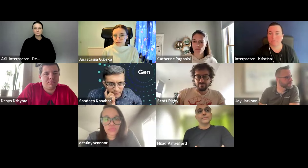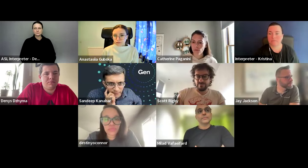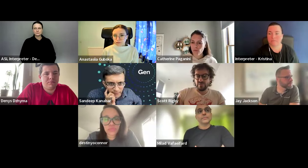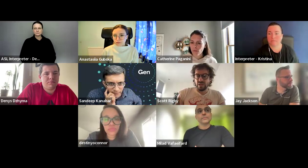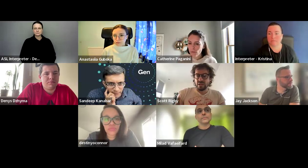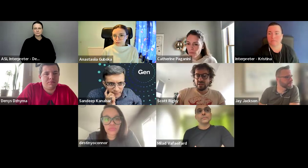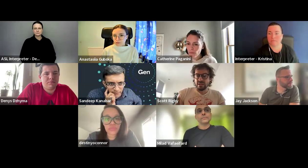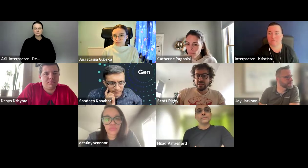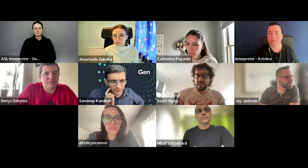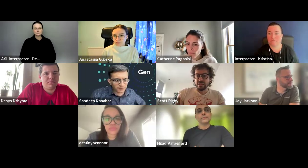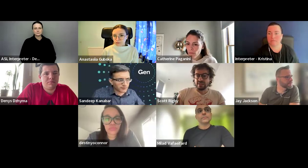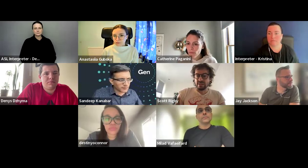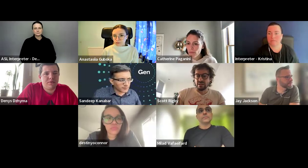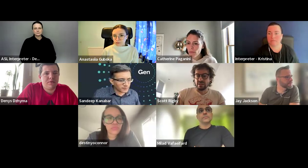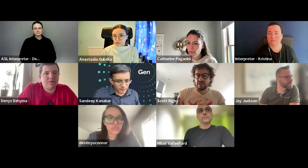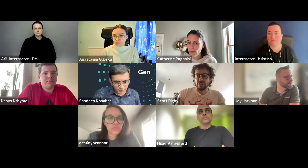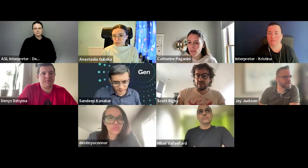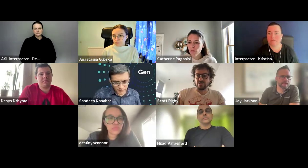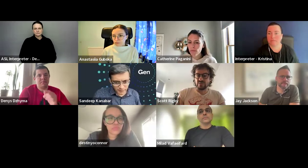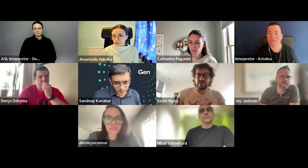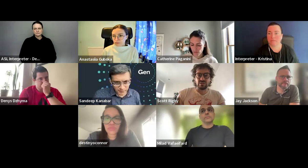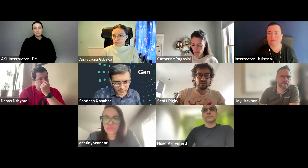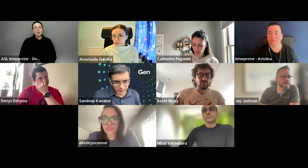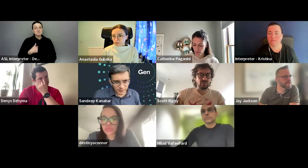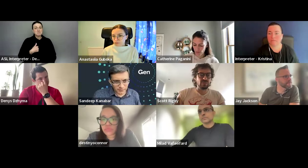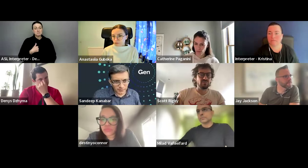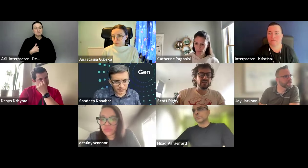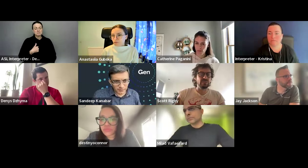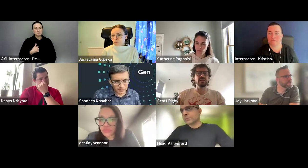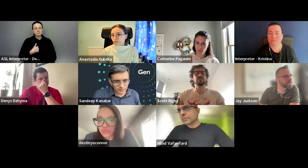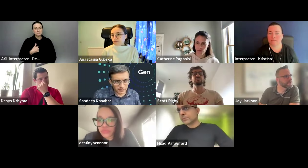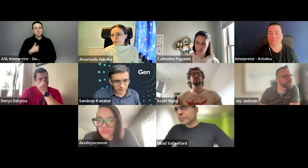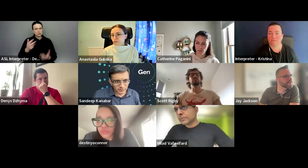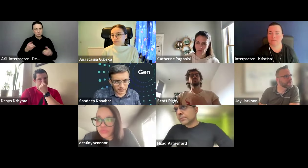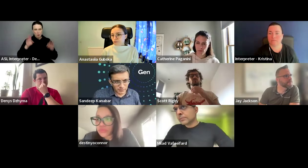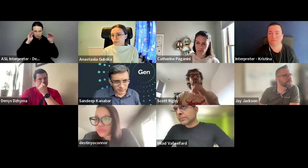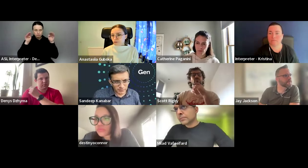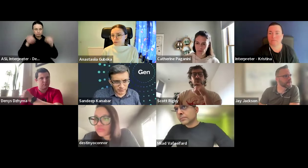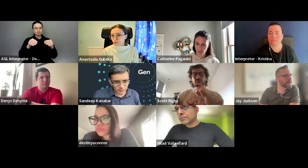Is here. And I just wanted to bring your attention